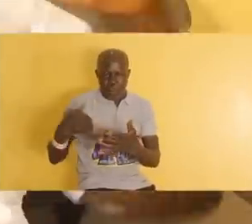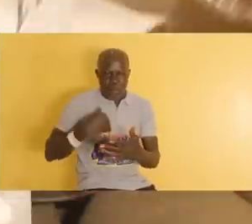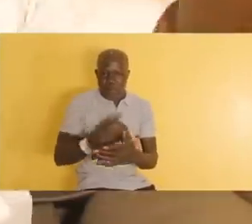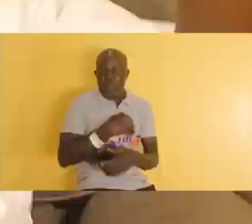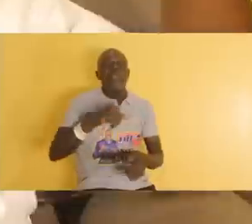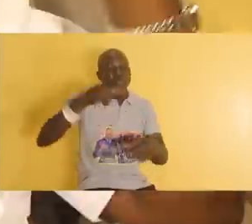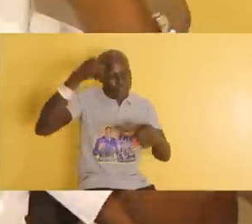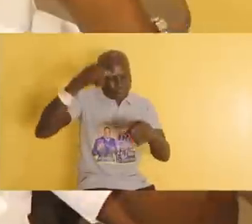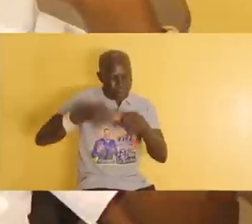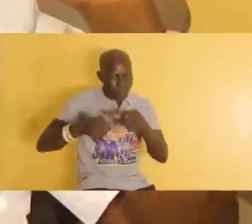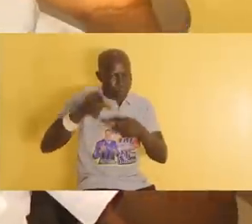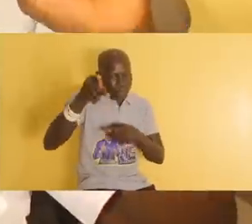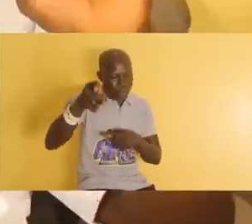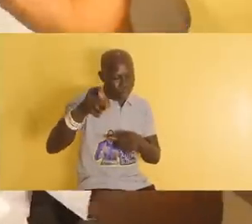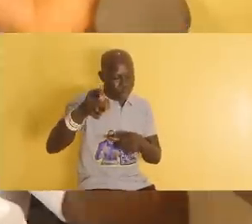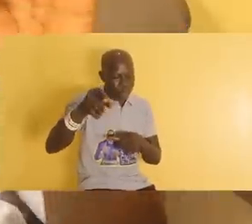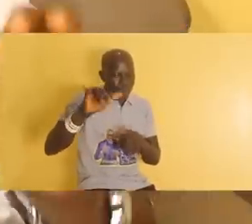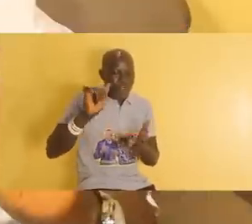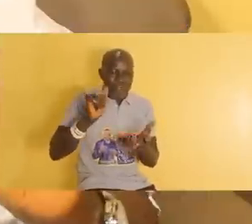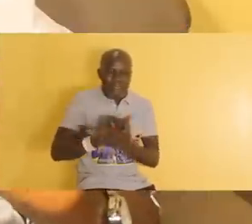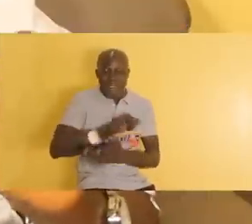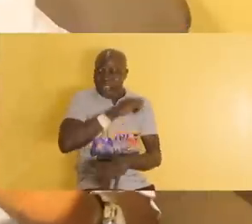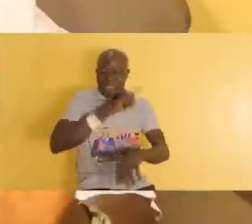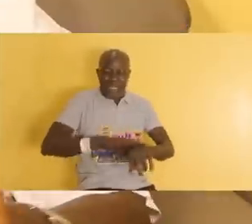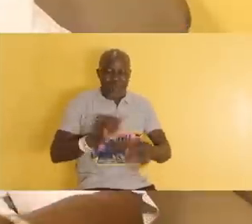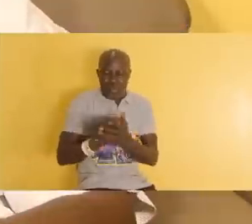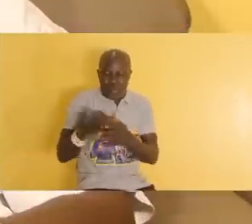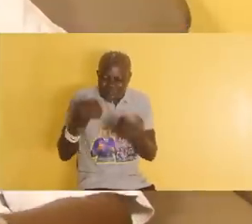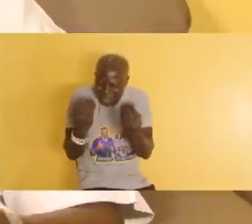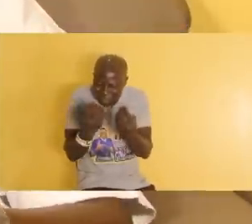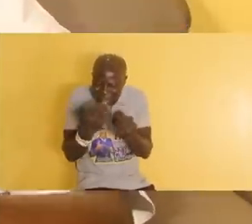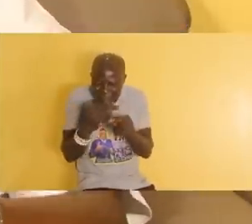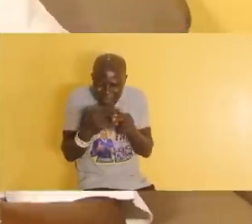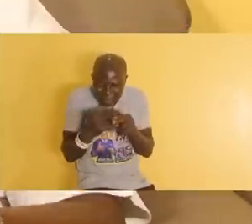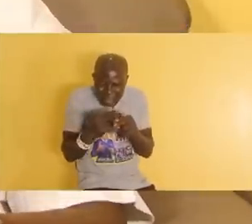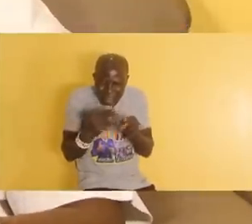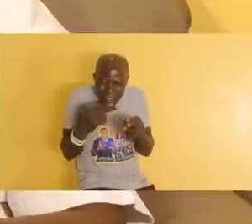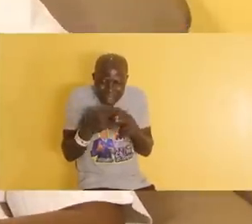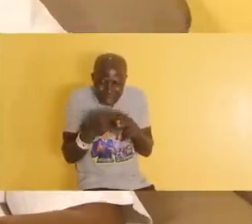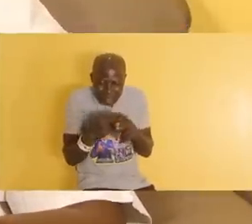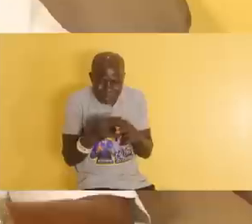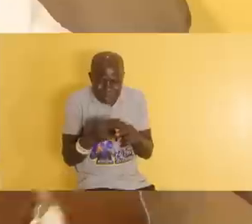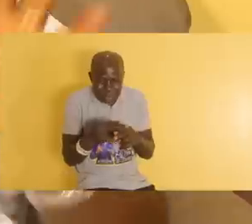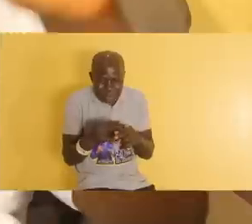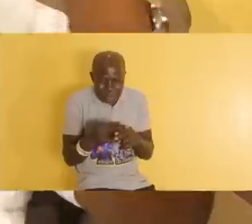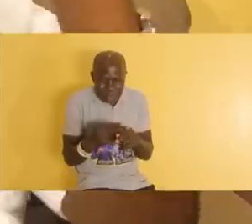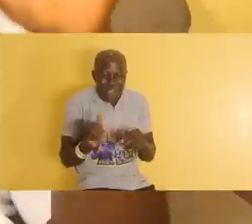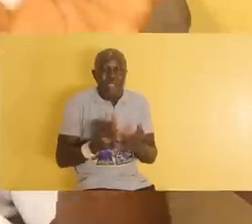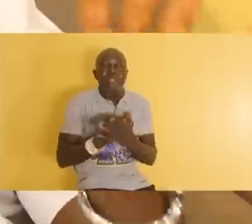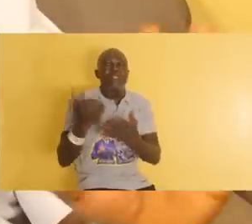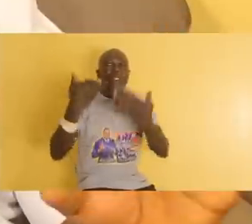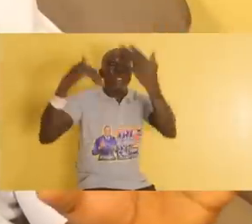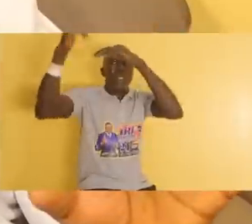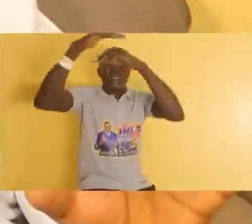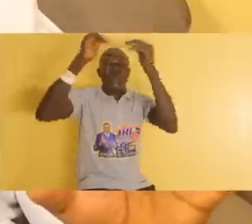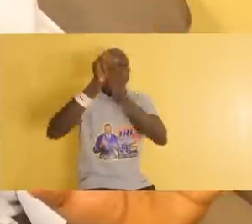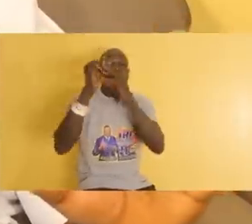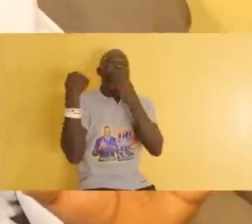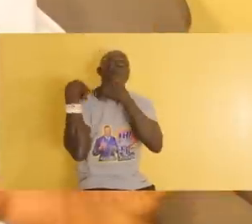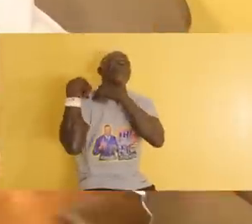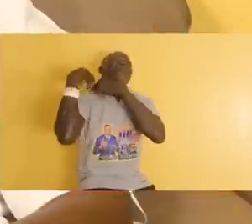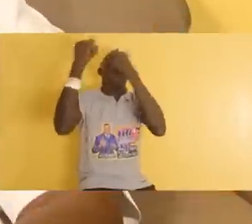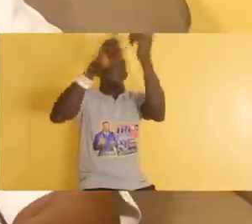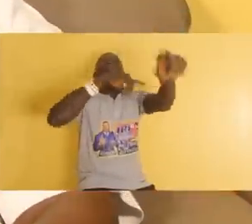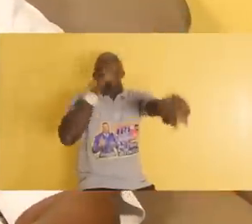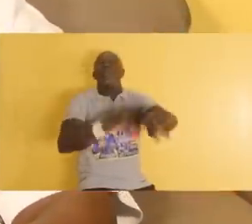must always remind you sorry, because the time we have on earth is very limited. Oh, and yeah, I will be in heaven.